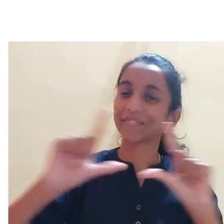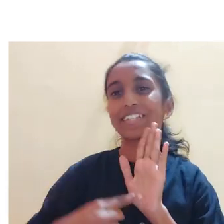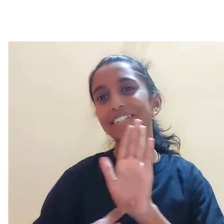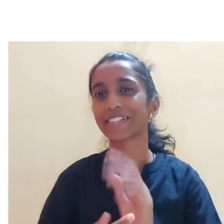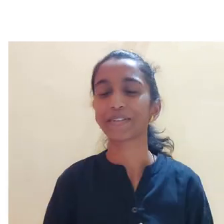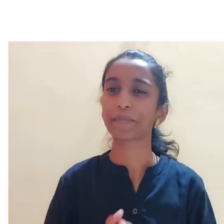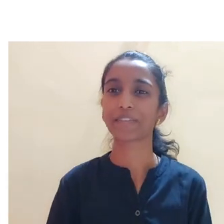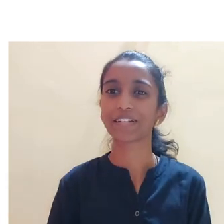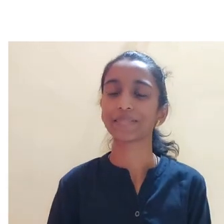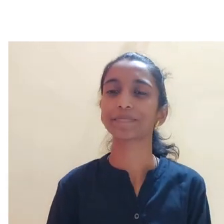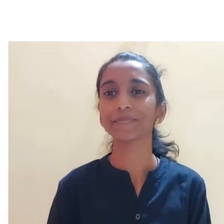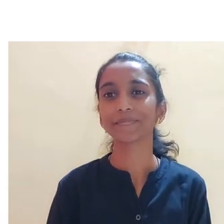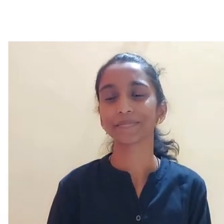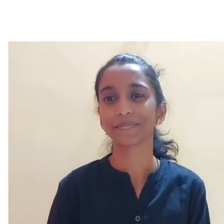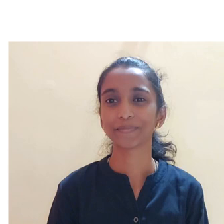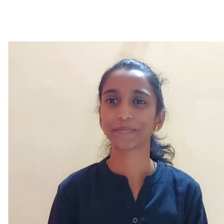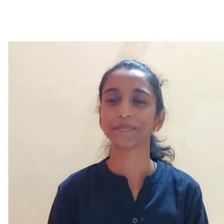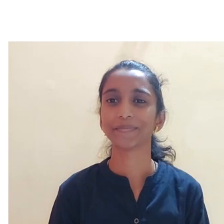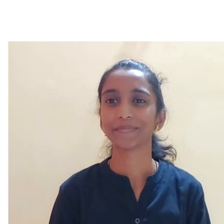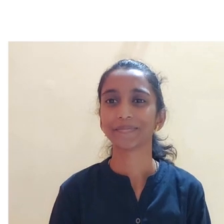museum collection.